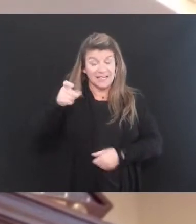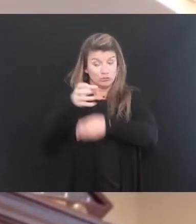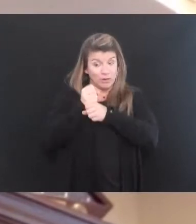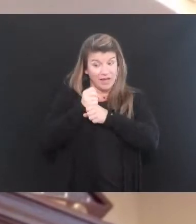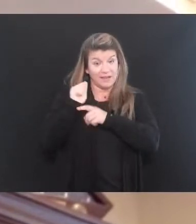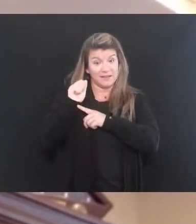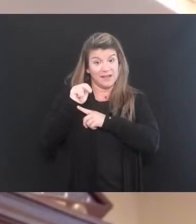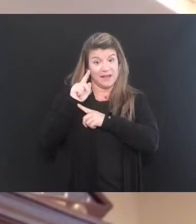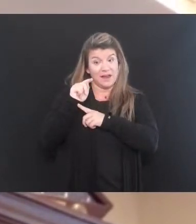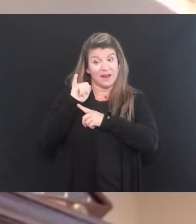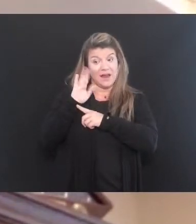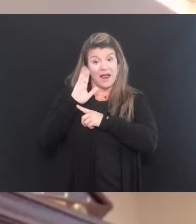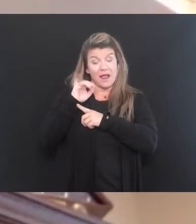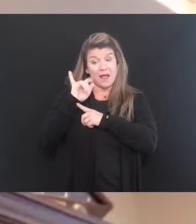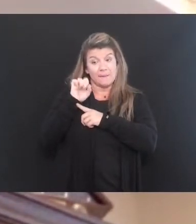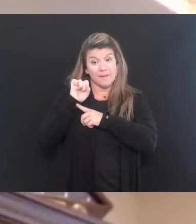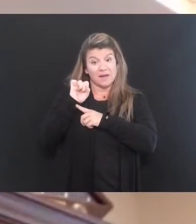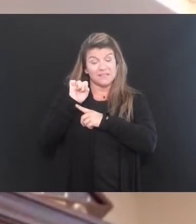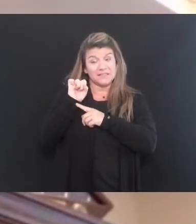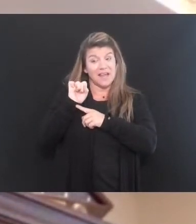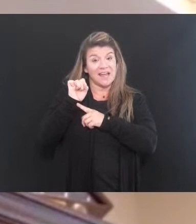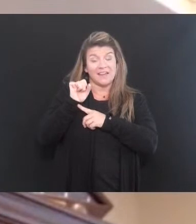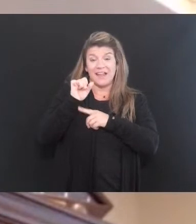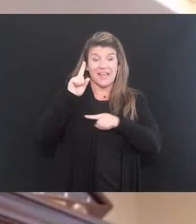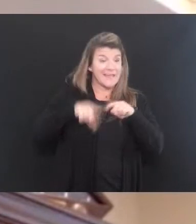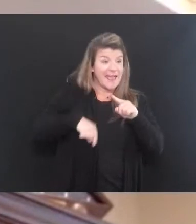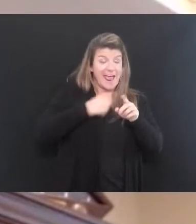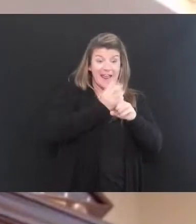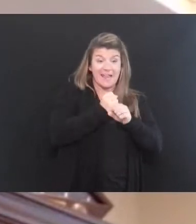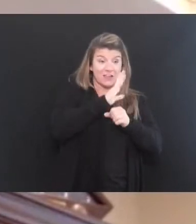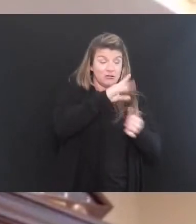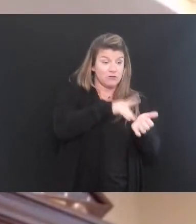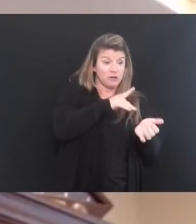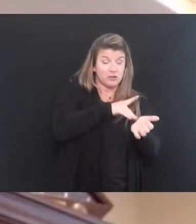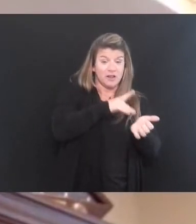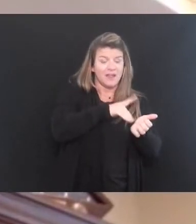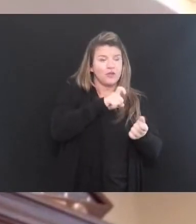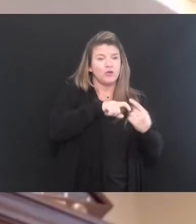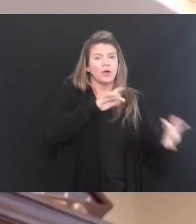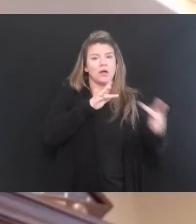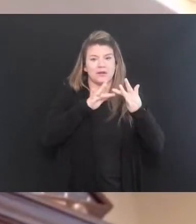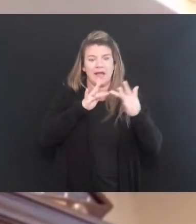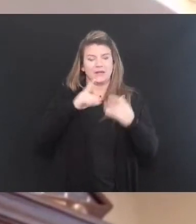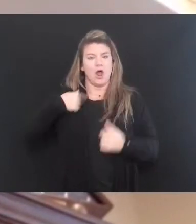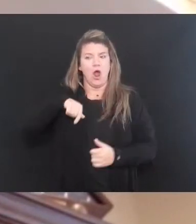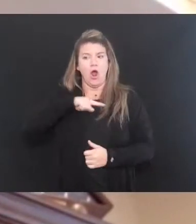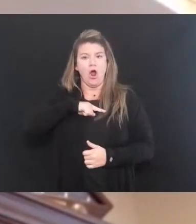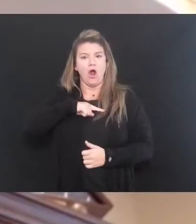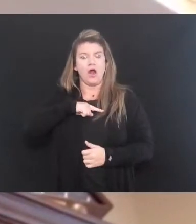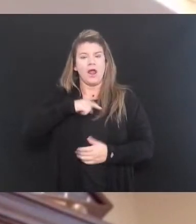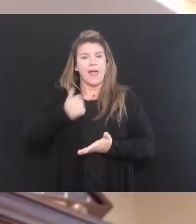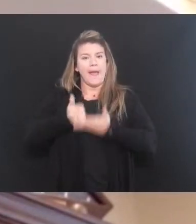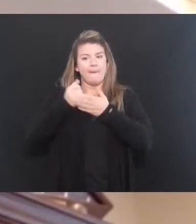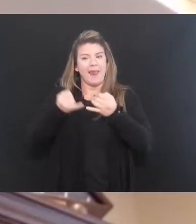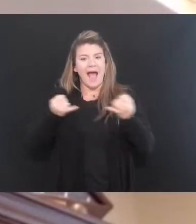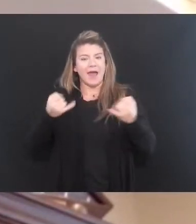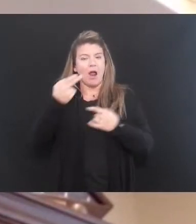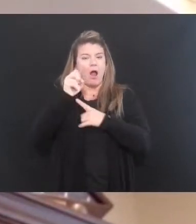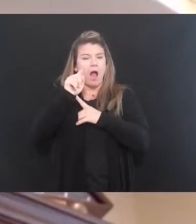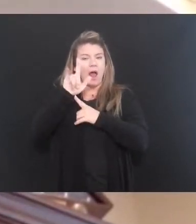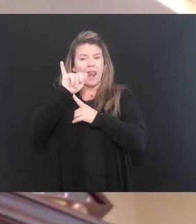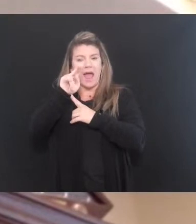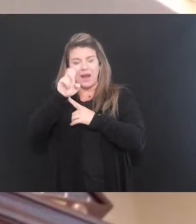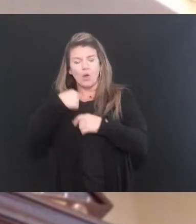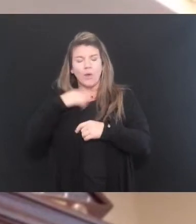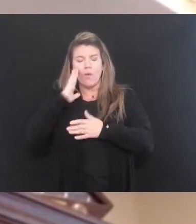antibody and they've been prescribed by a doctor and they're having difficulties, they should contact our helpline, our hotline, and they will